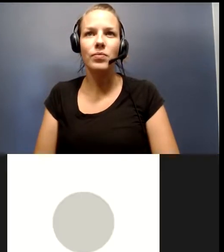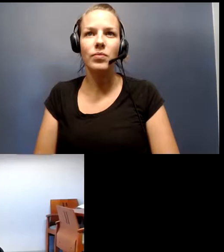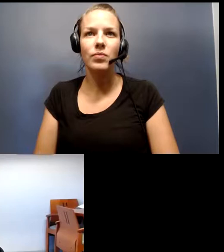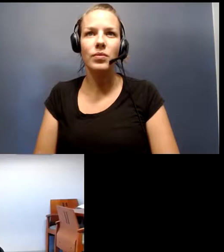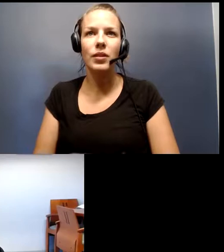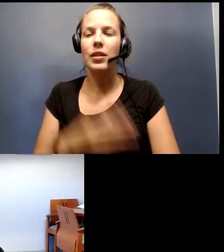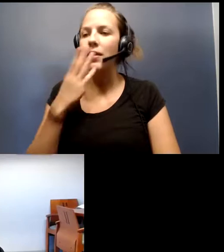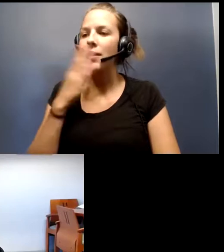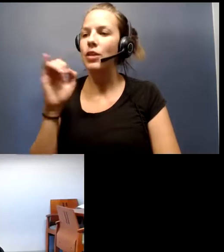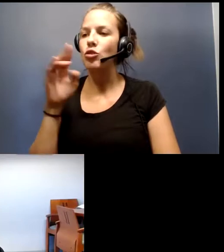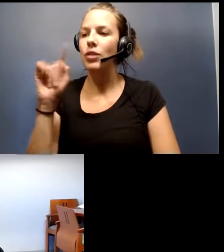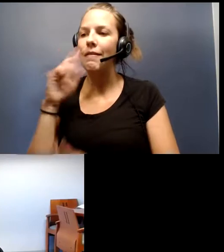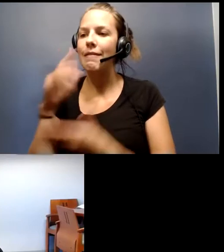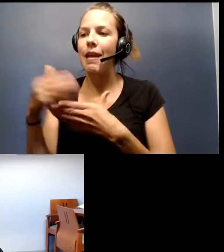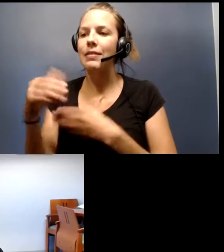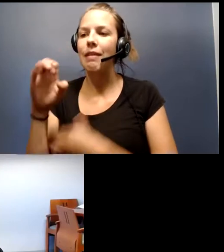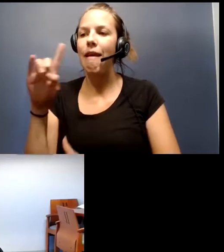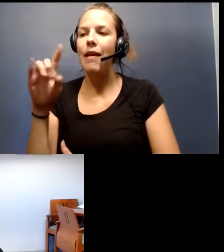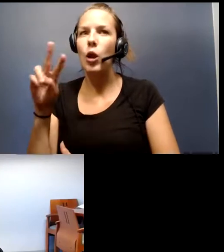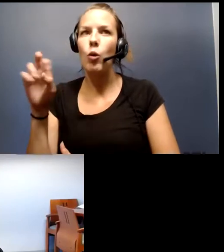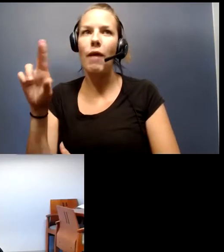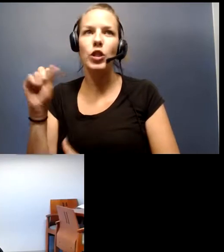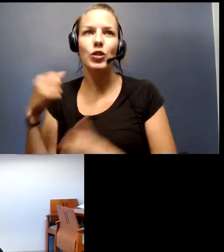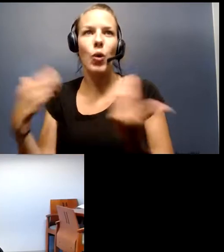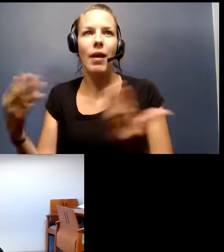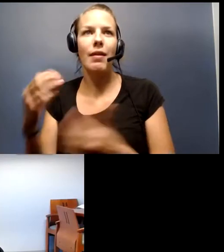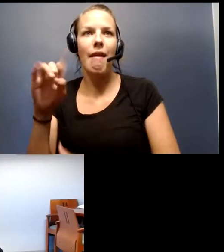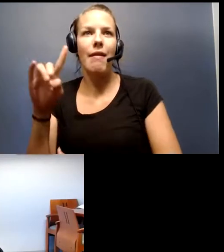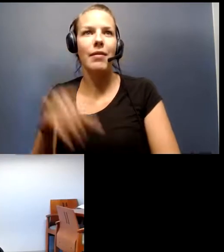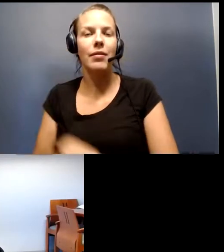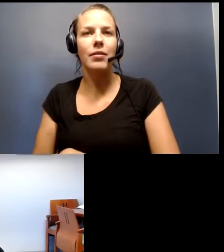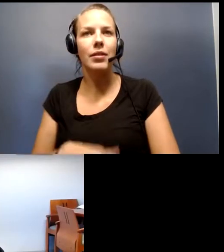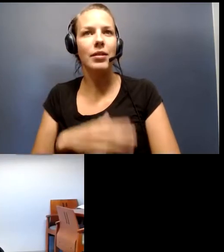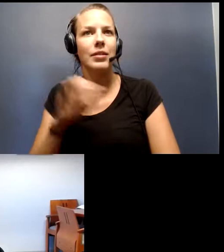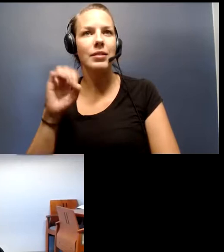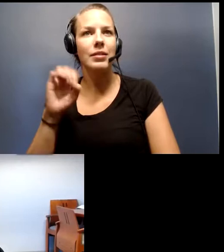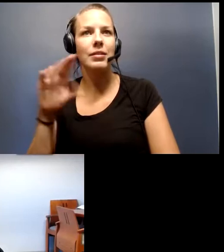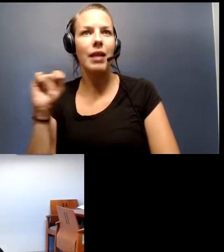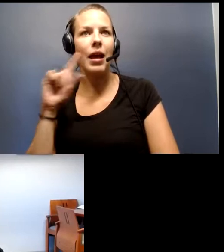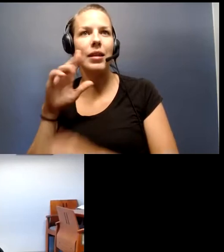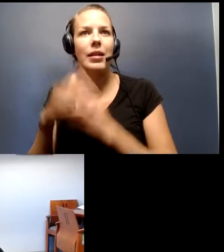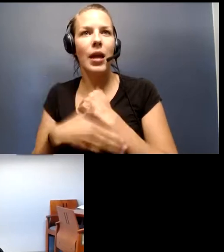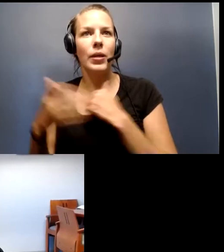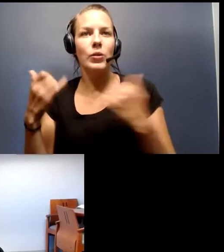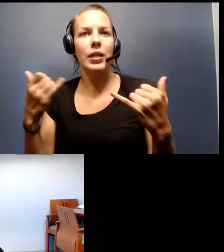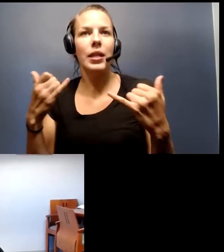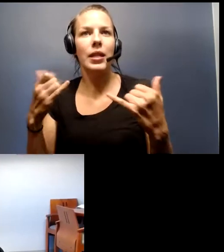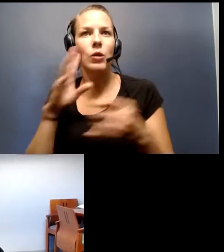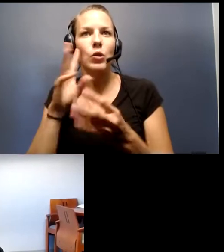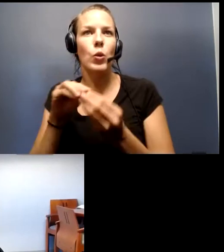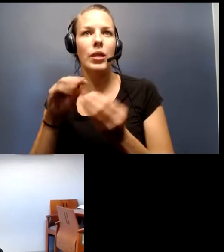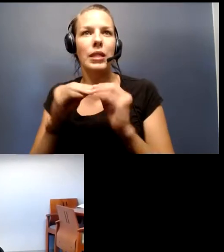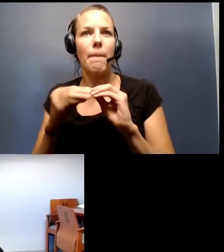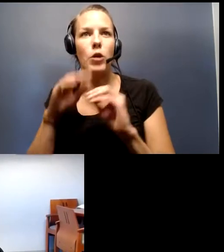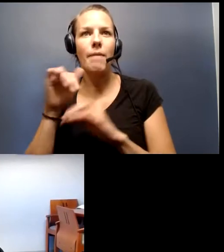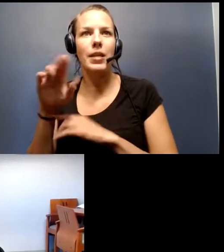Thank you, Janet. Next, we'll hear from Ed Rivers. Please go ahead, Ed. In Scott County today, our total number of cases